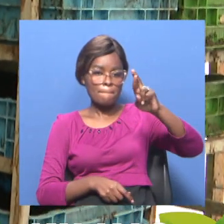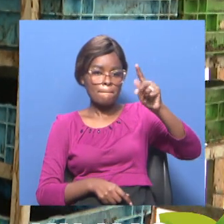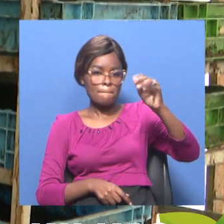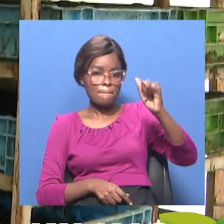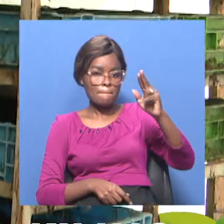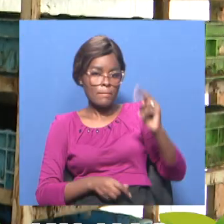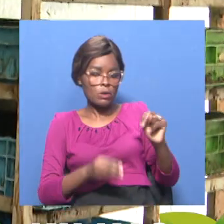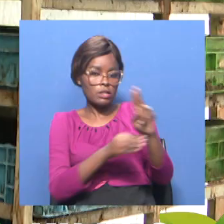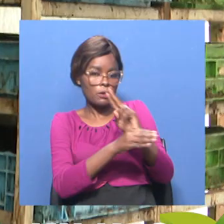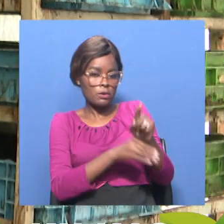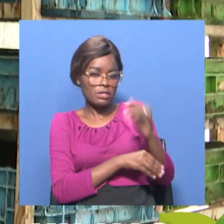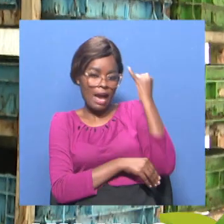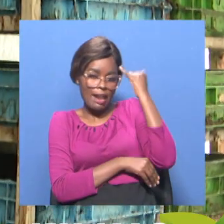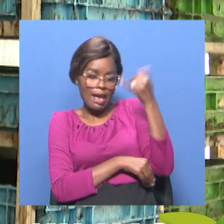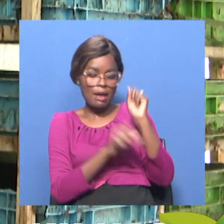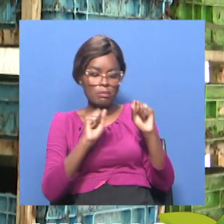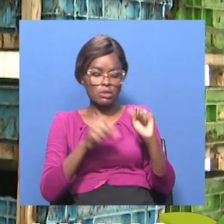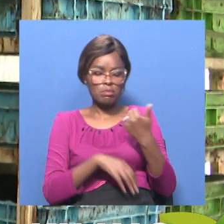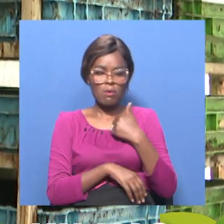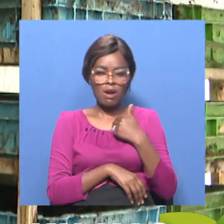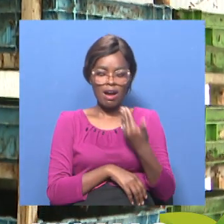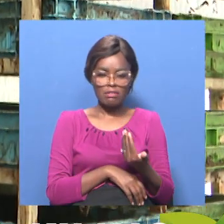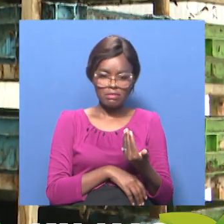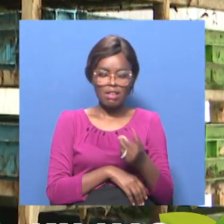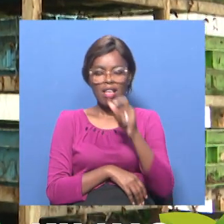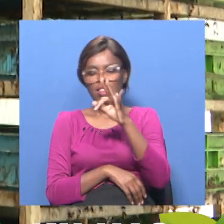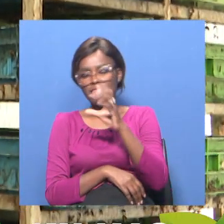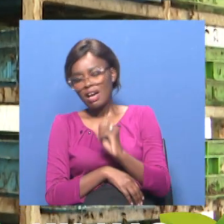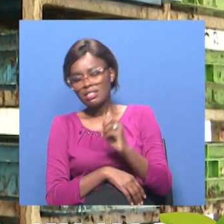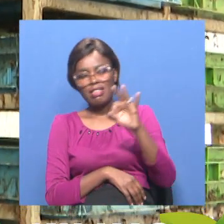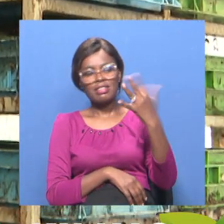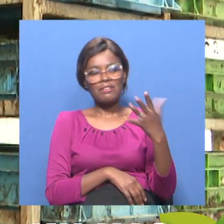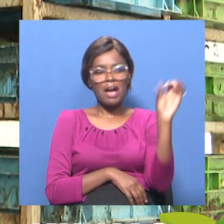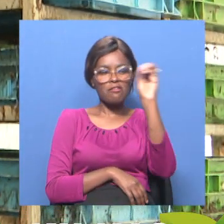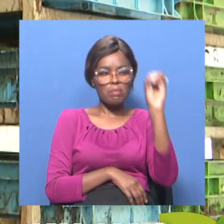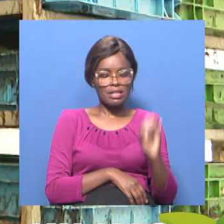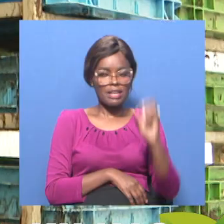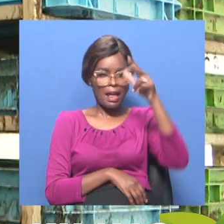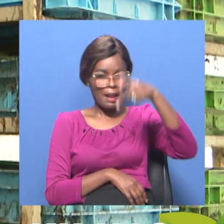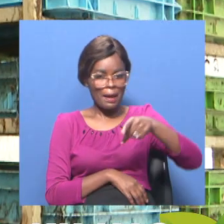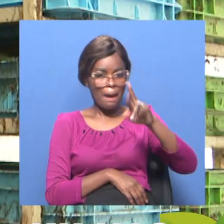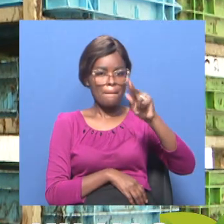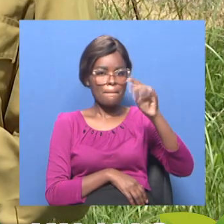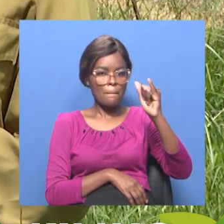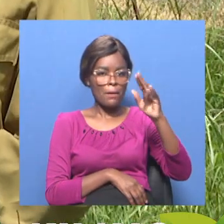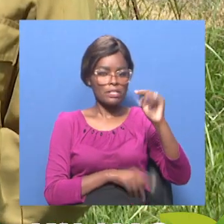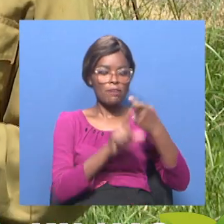feeds. Yes, ideally we can do up to 30 or 35% of protein from black soldier fly compared to